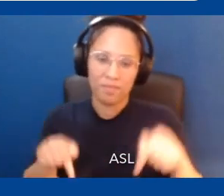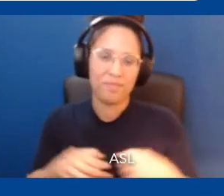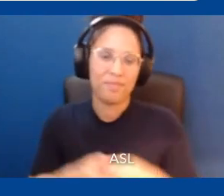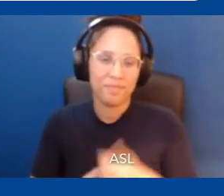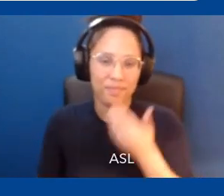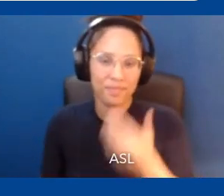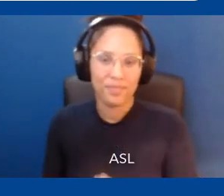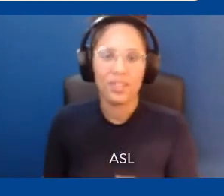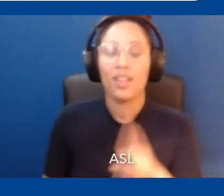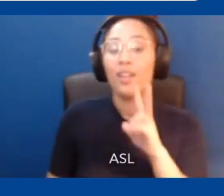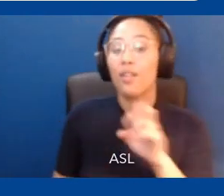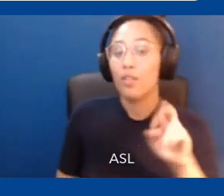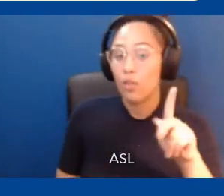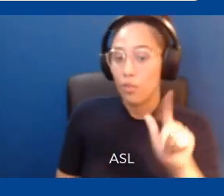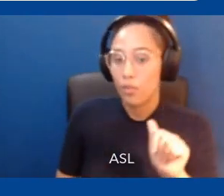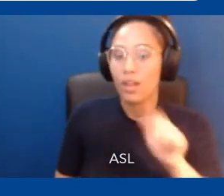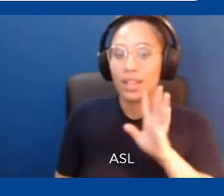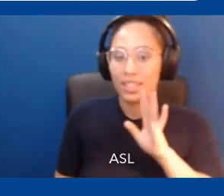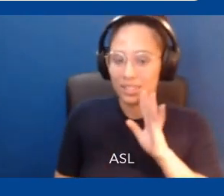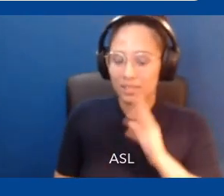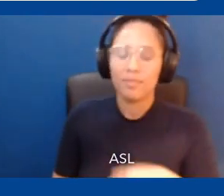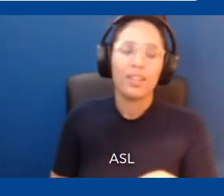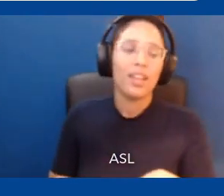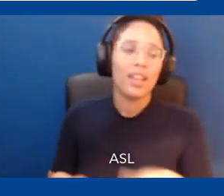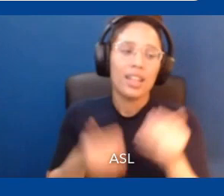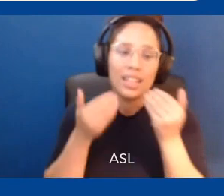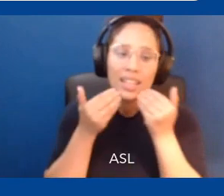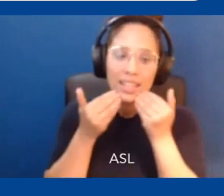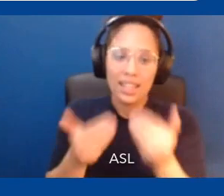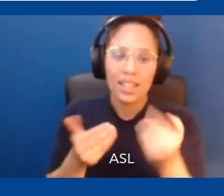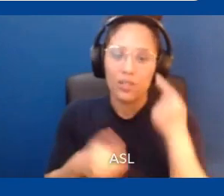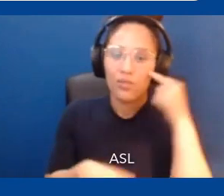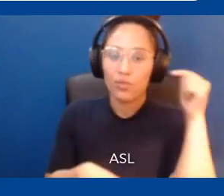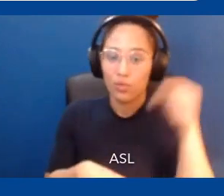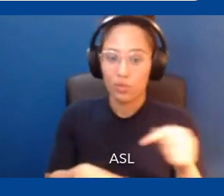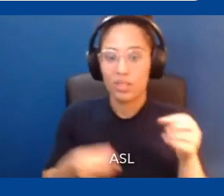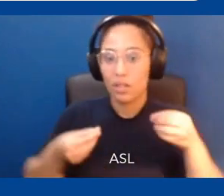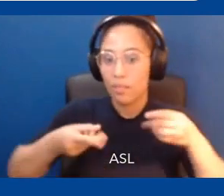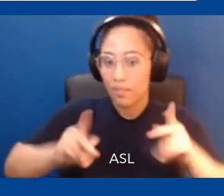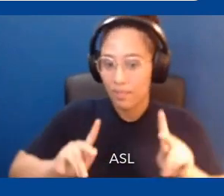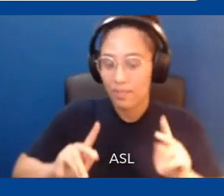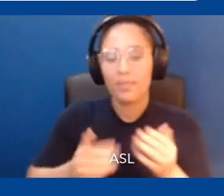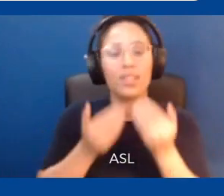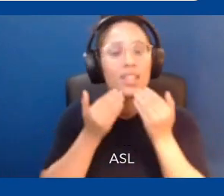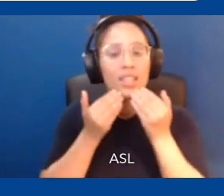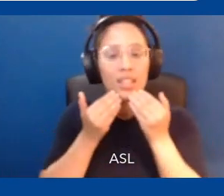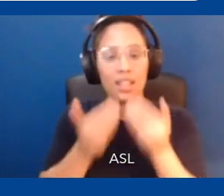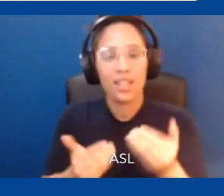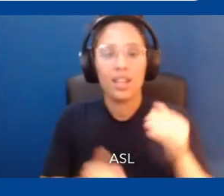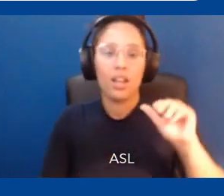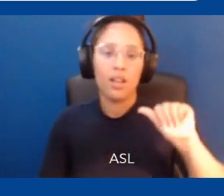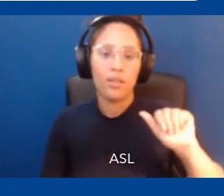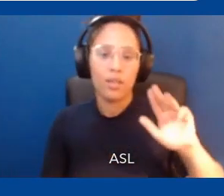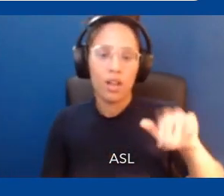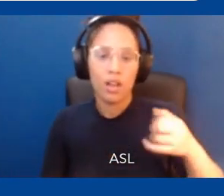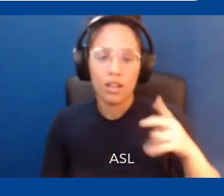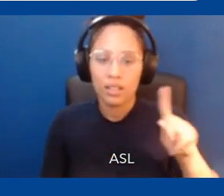So this is Veronika speaking. Thank you for this opportunity. Thank you for Agustina and Stephanie.